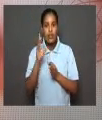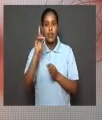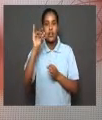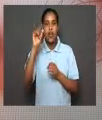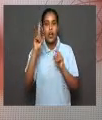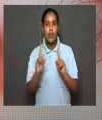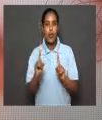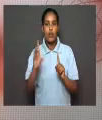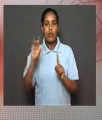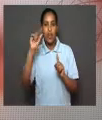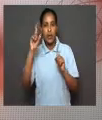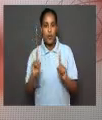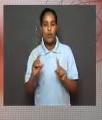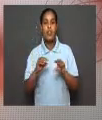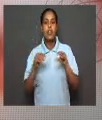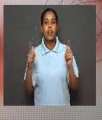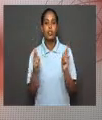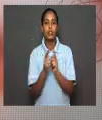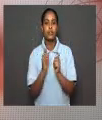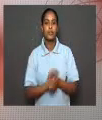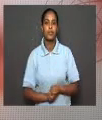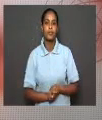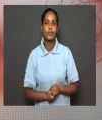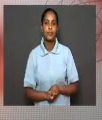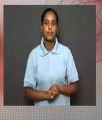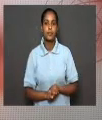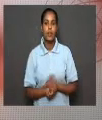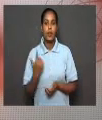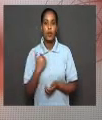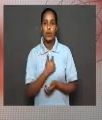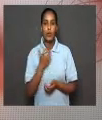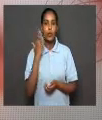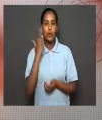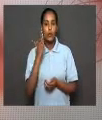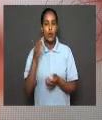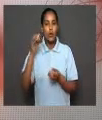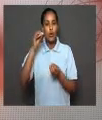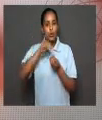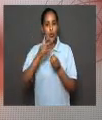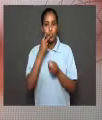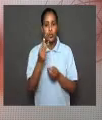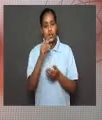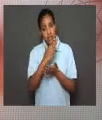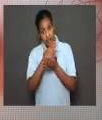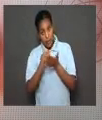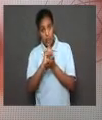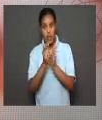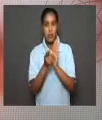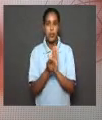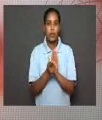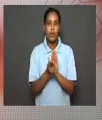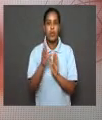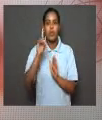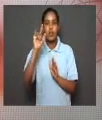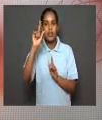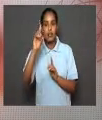explain dipole-dipole interactions. We will also look at some